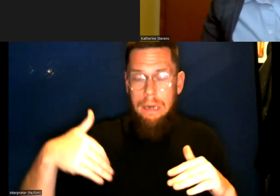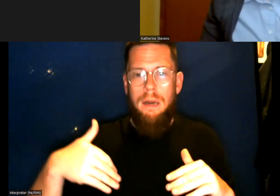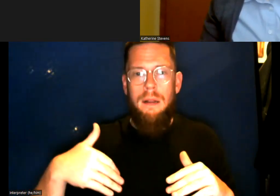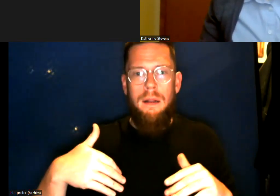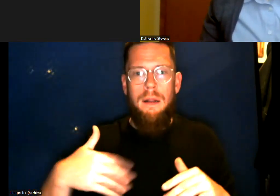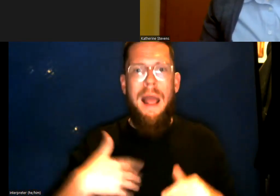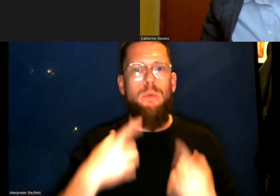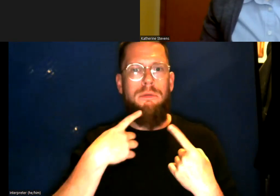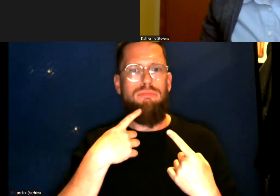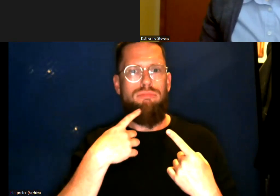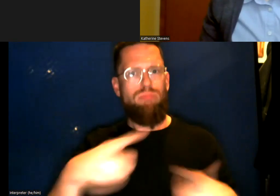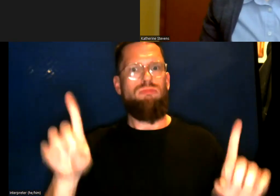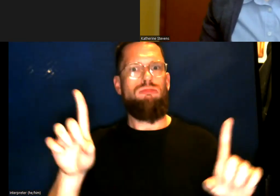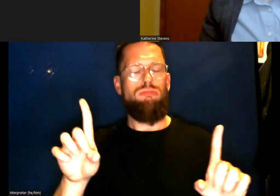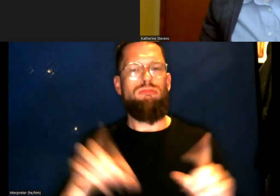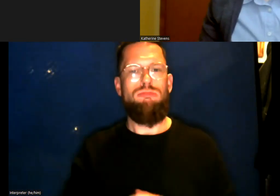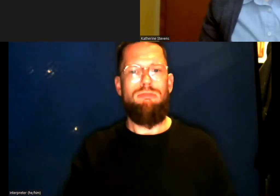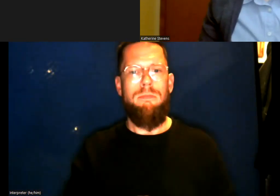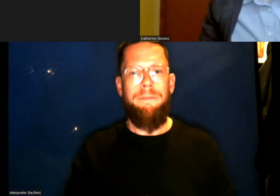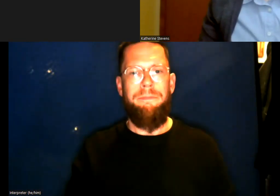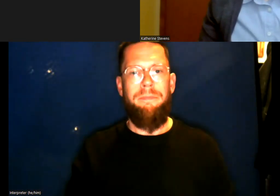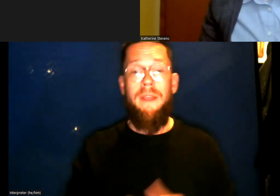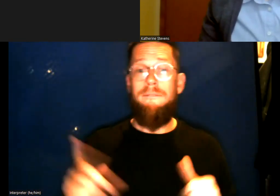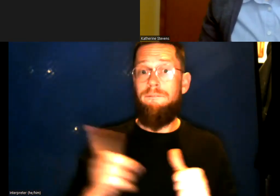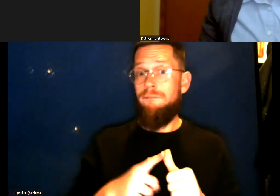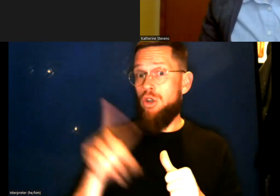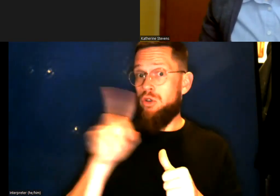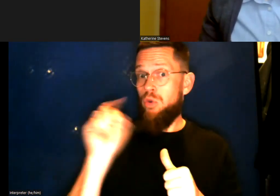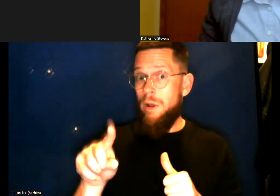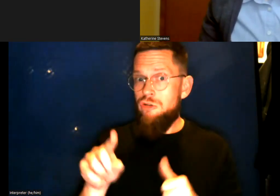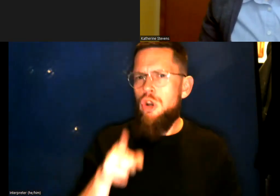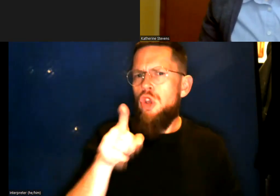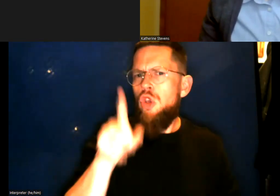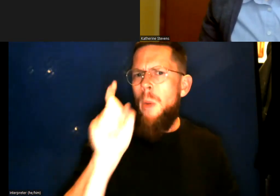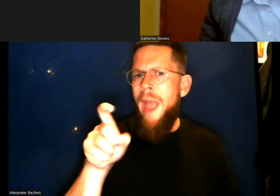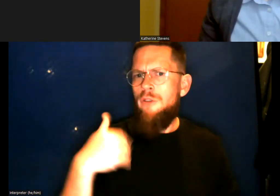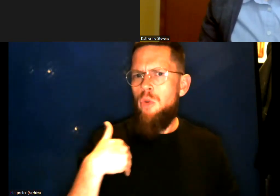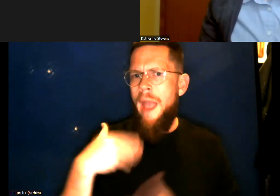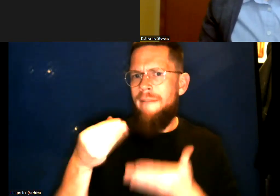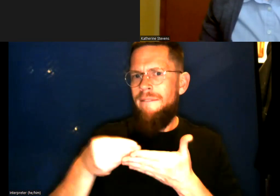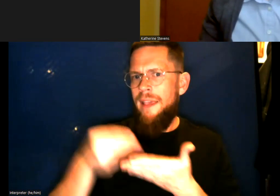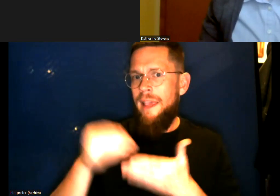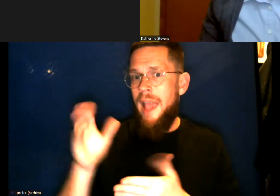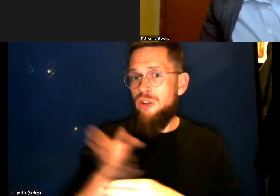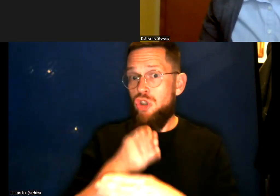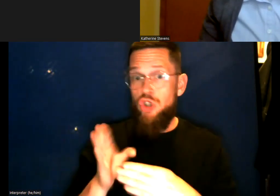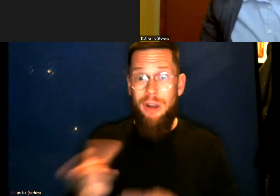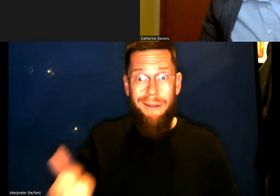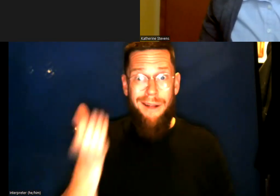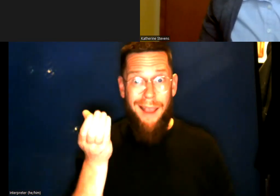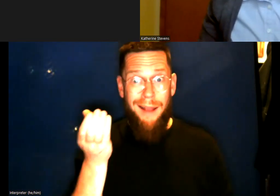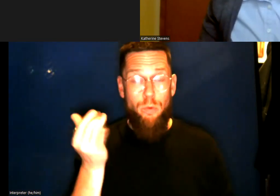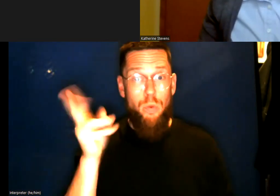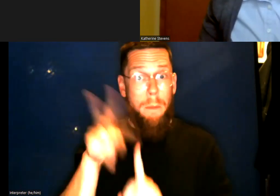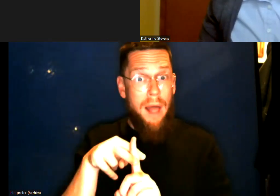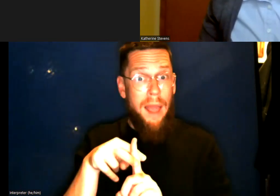those aloud for response. The first one was, do you have to have the cash share in hand when you apply, or can you be in the process